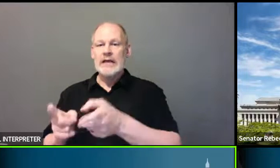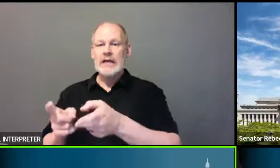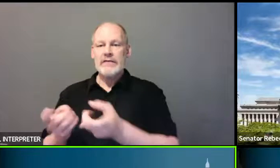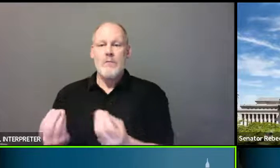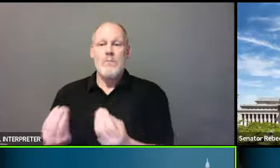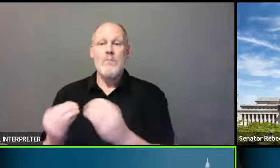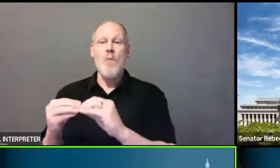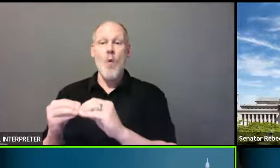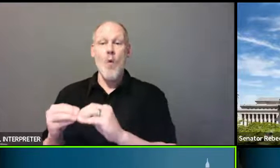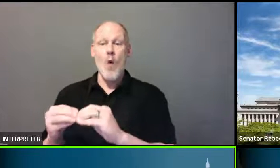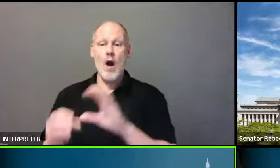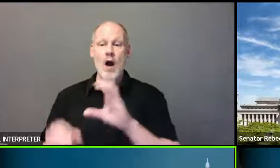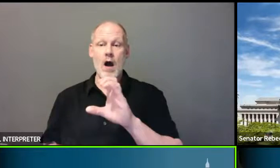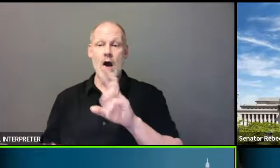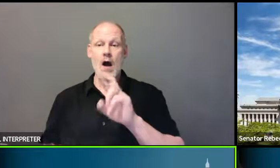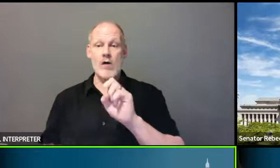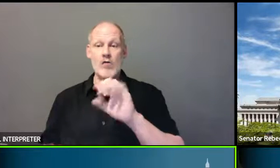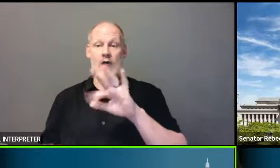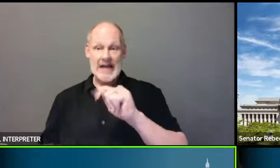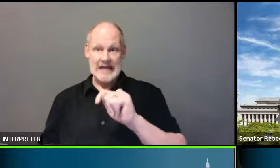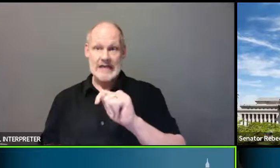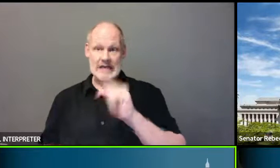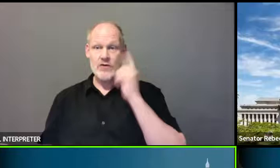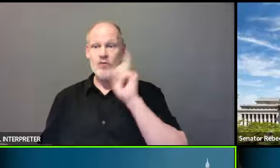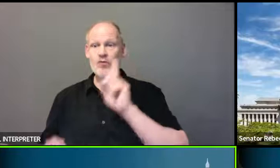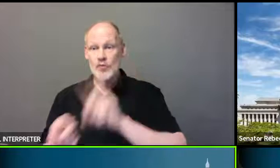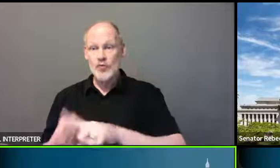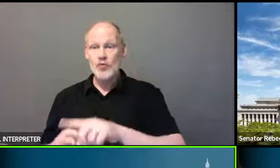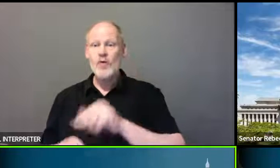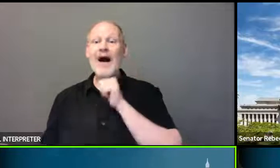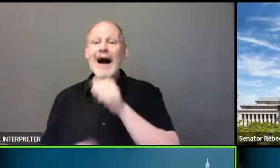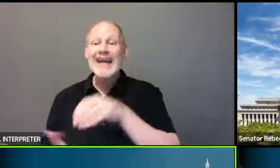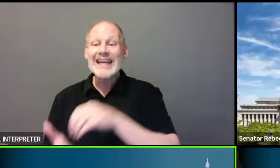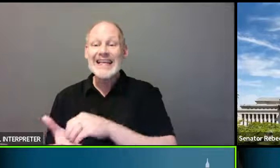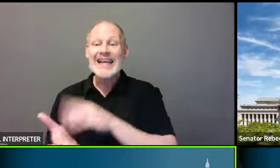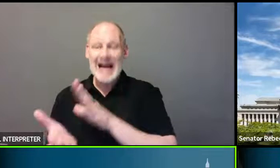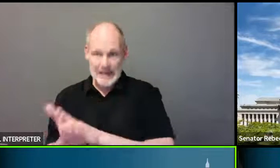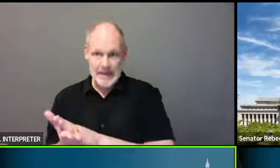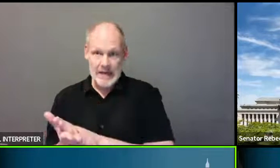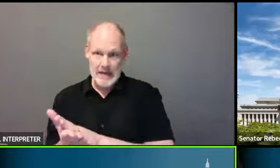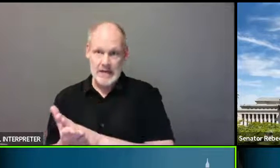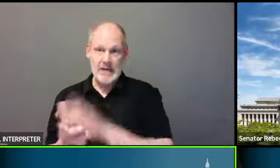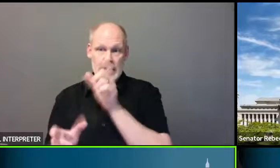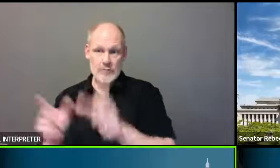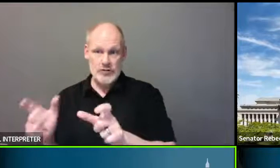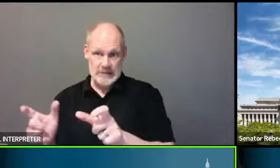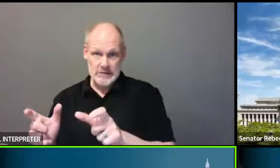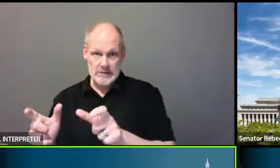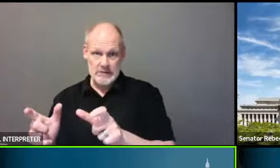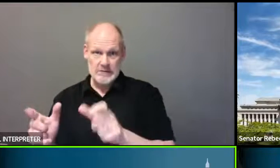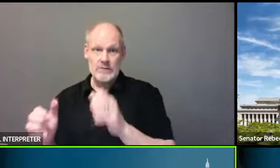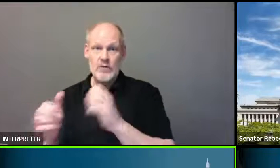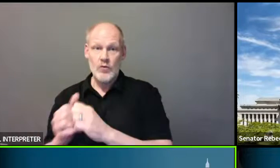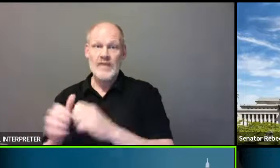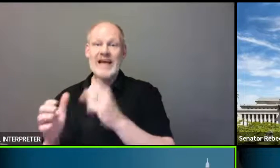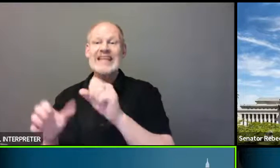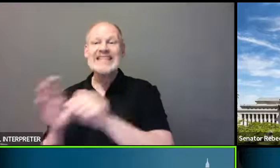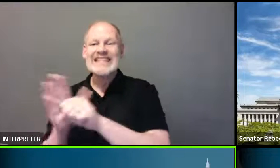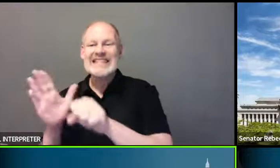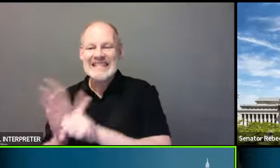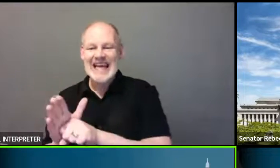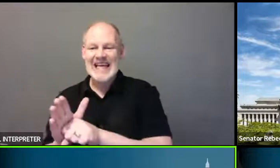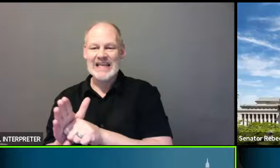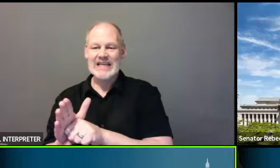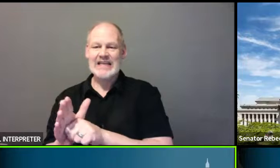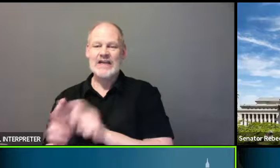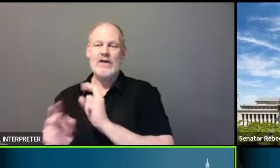undocumented persons with our state-only run student loan program. And